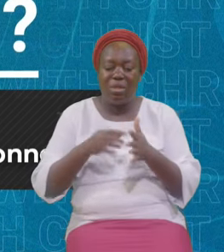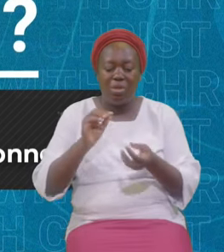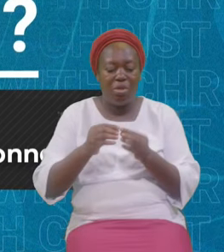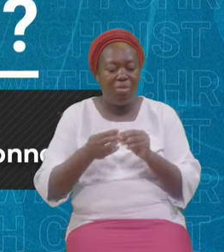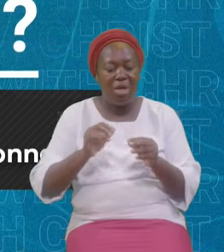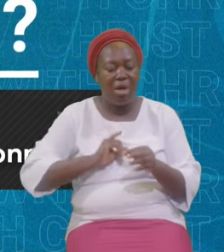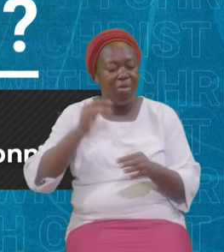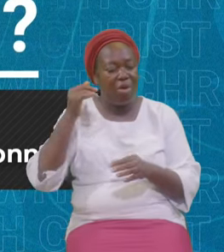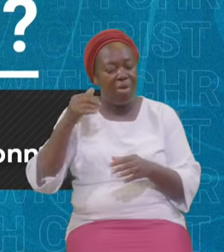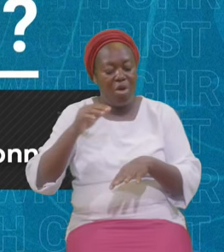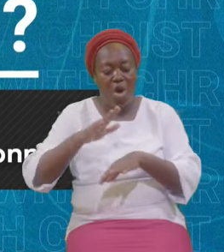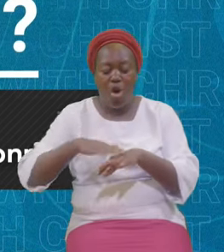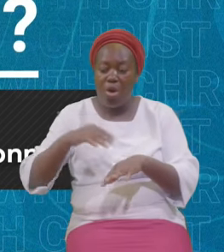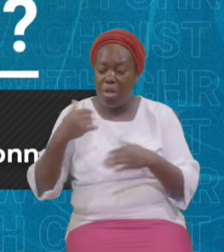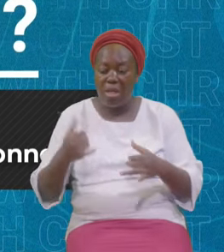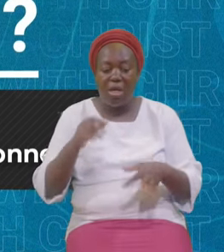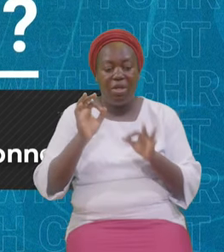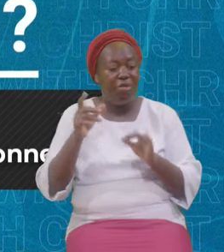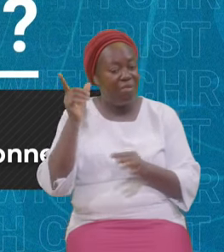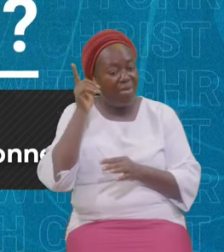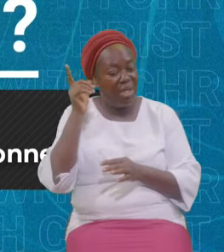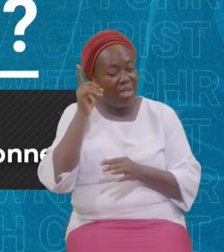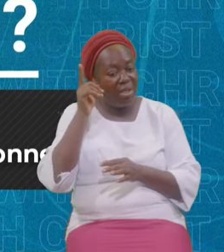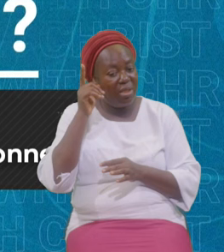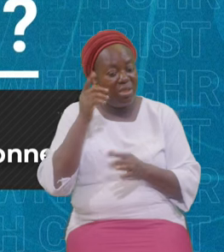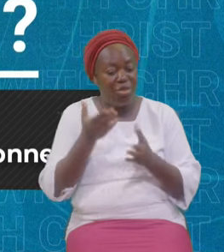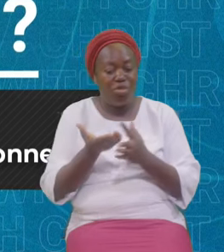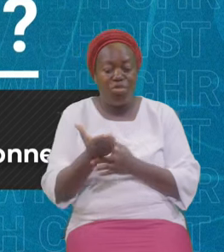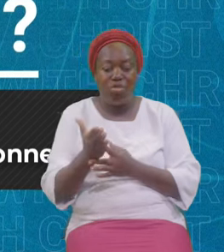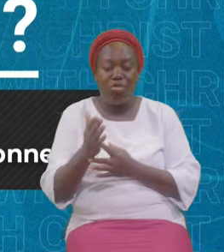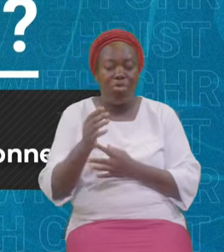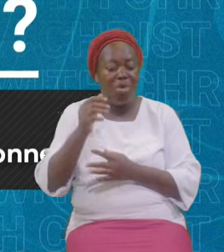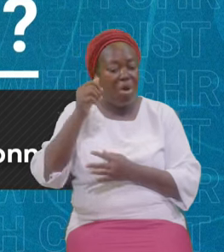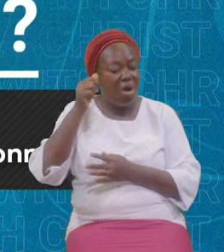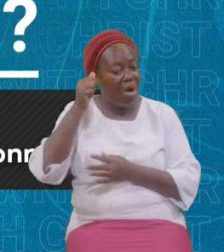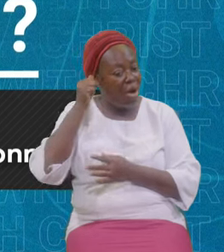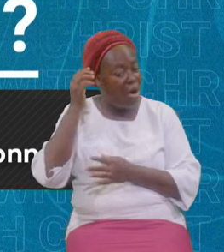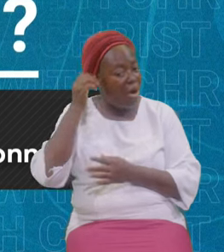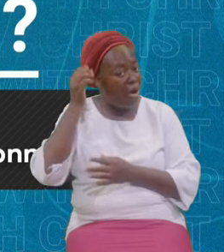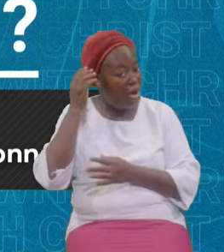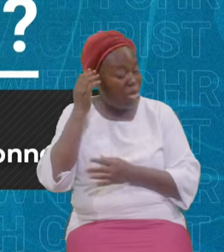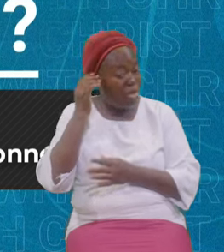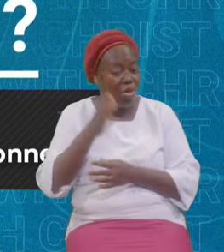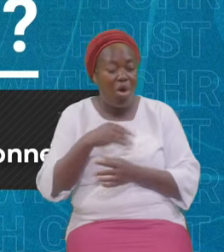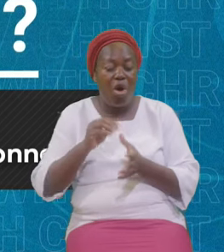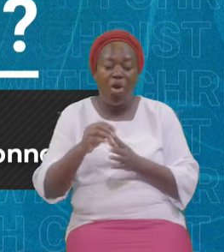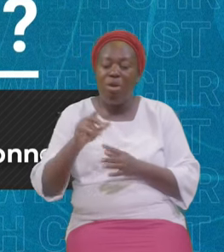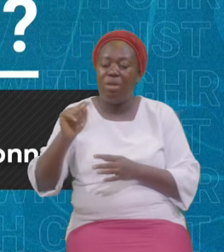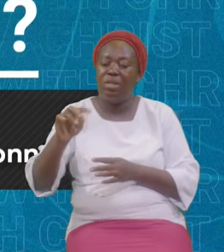you listen via radio or television, please give